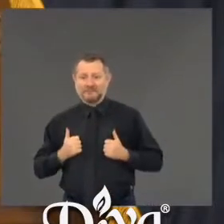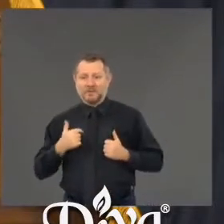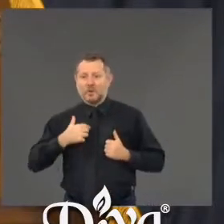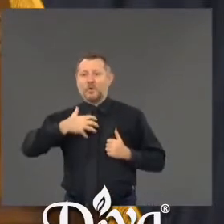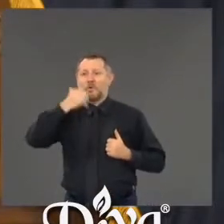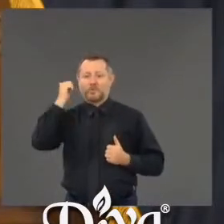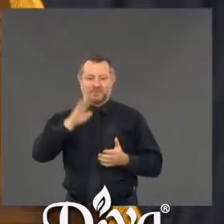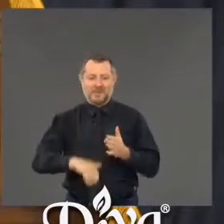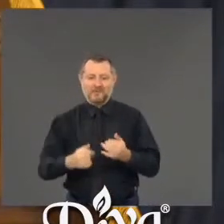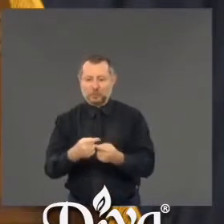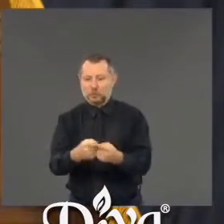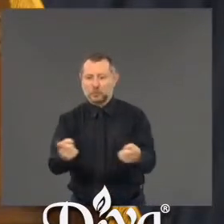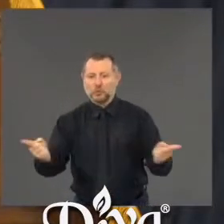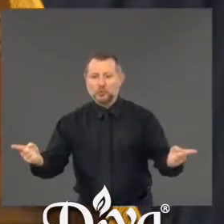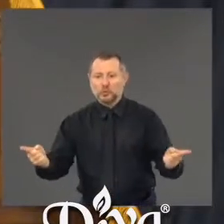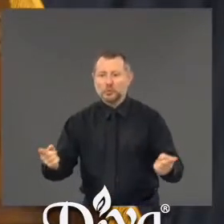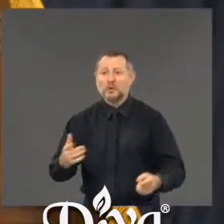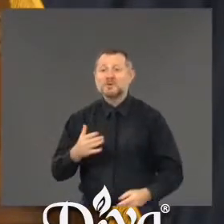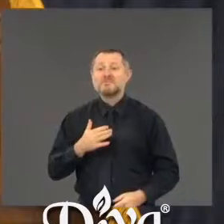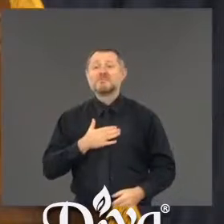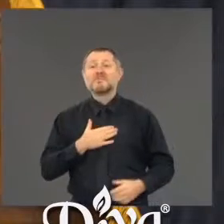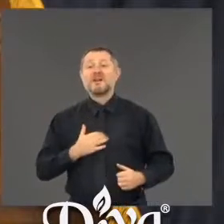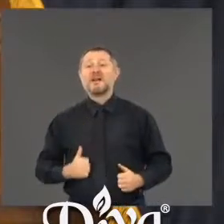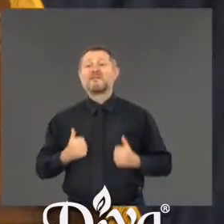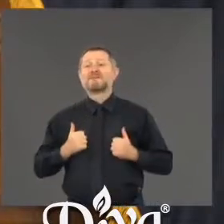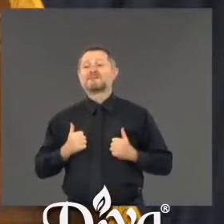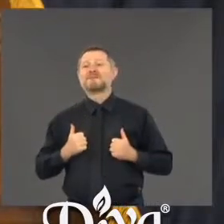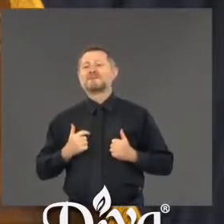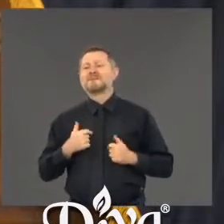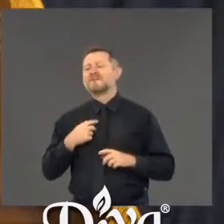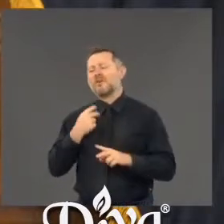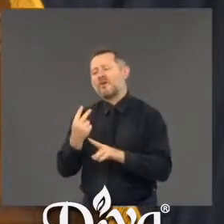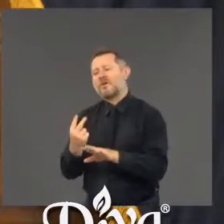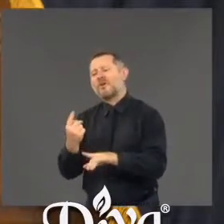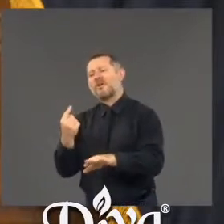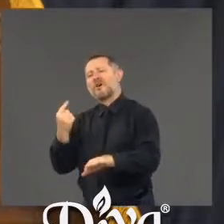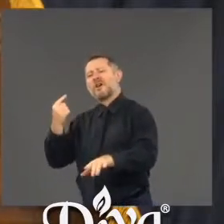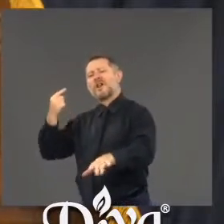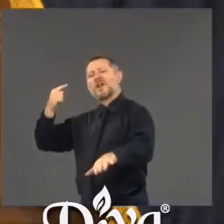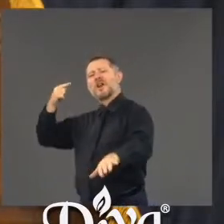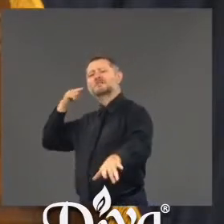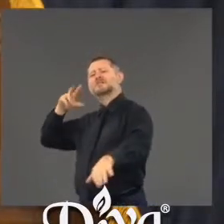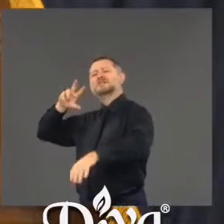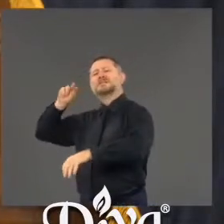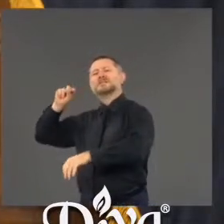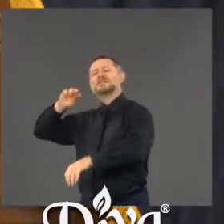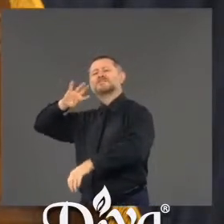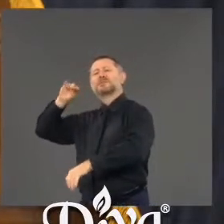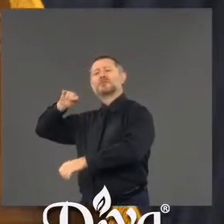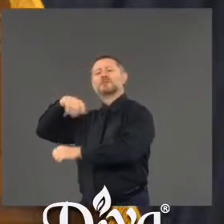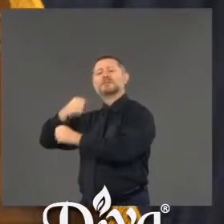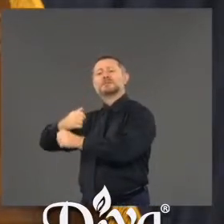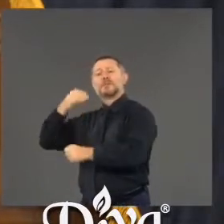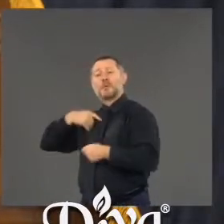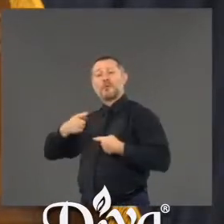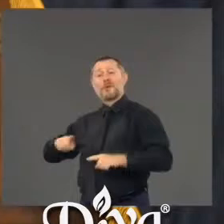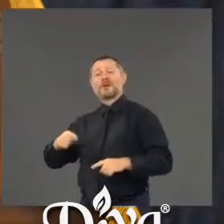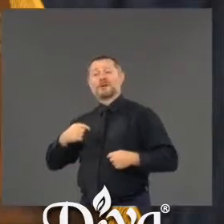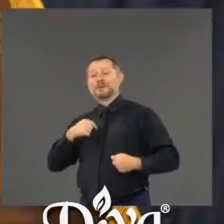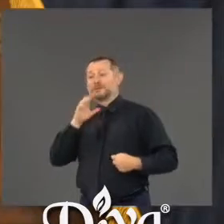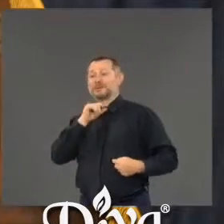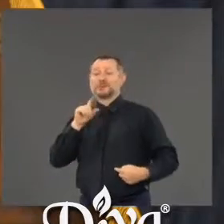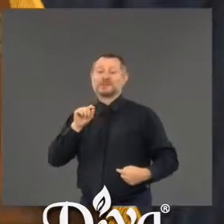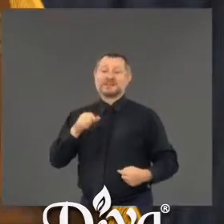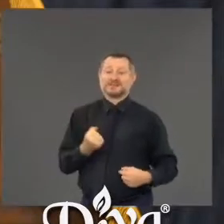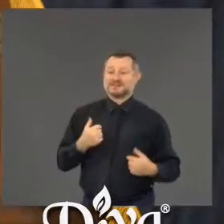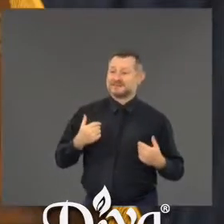lifetime, it goes back 30, 40, 50 years. As soon as I was in my 20s, I've been